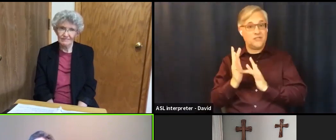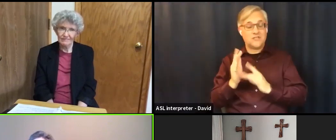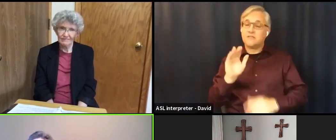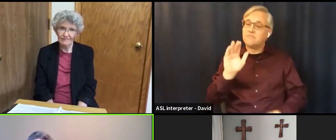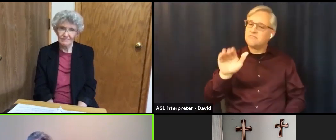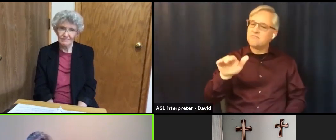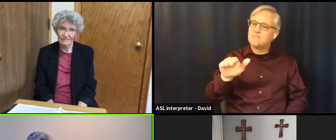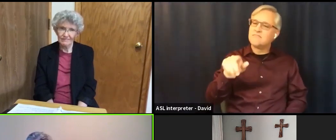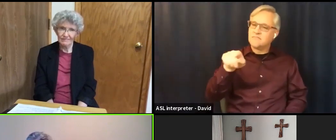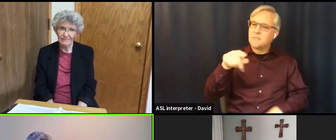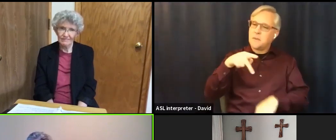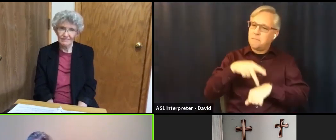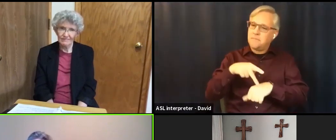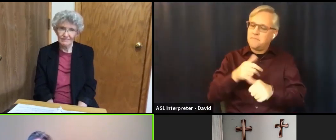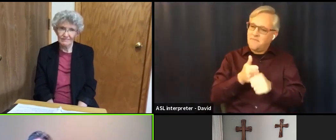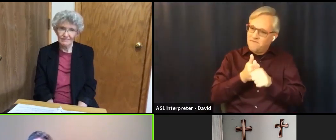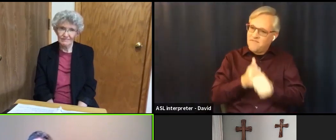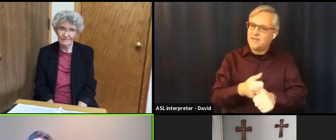me."